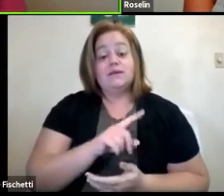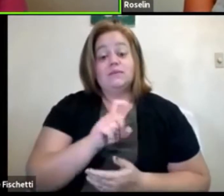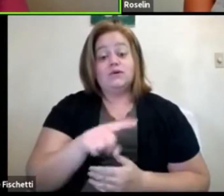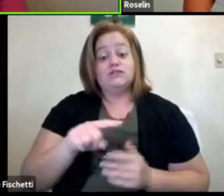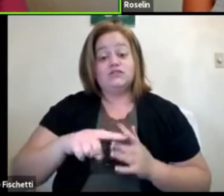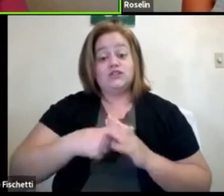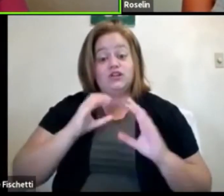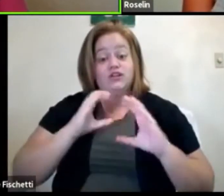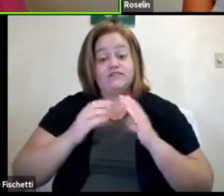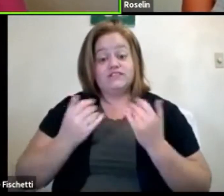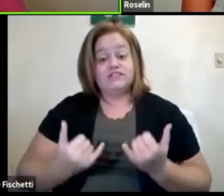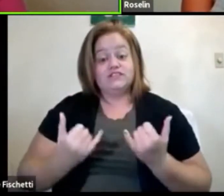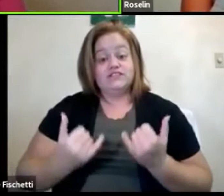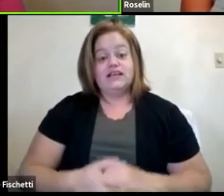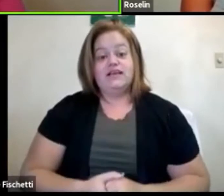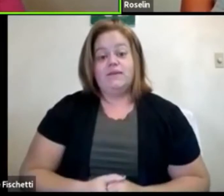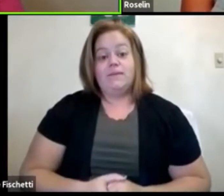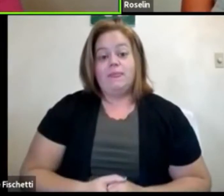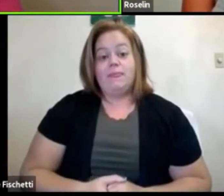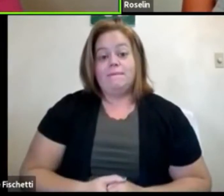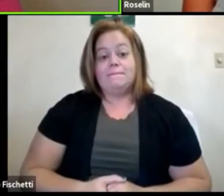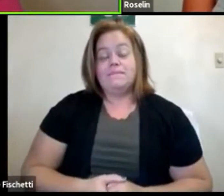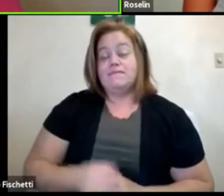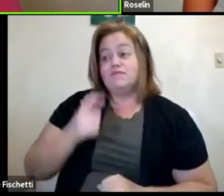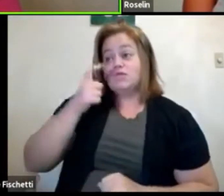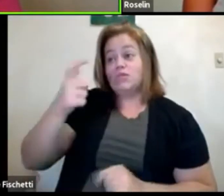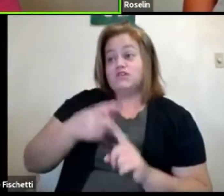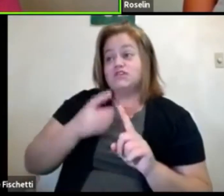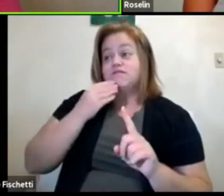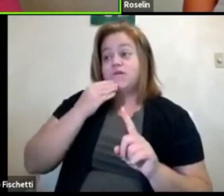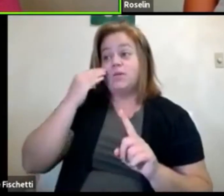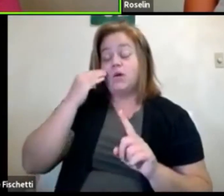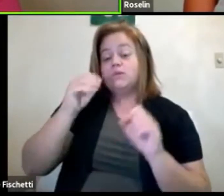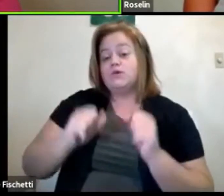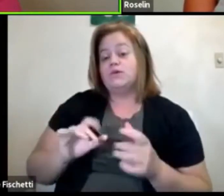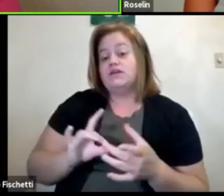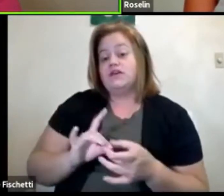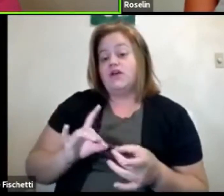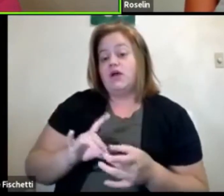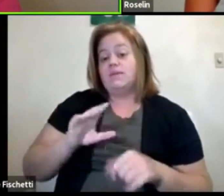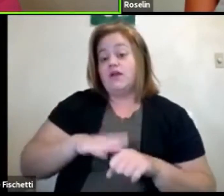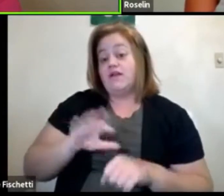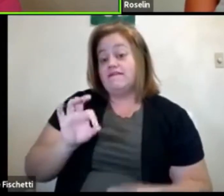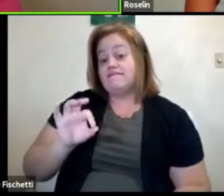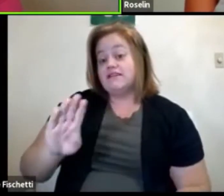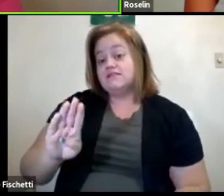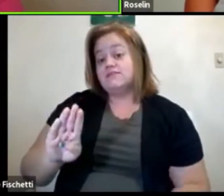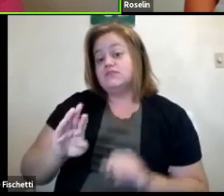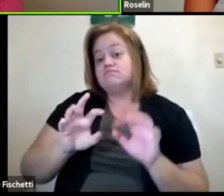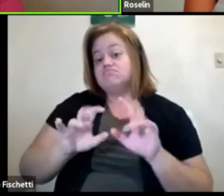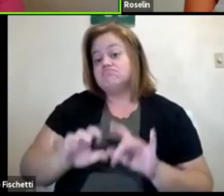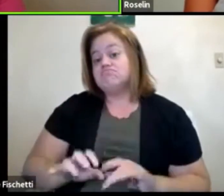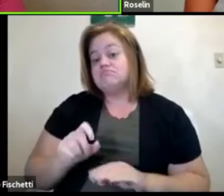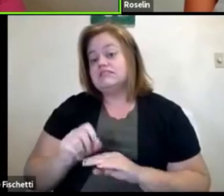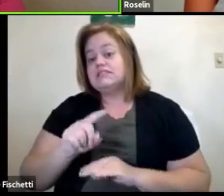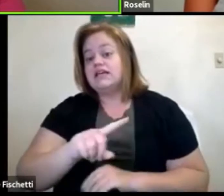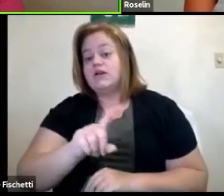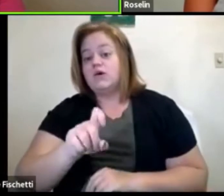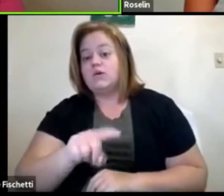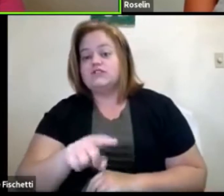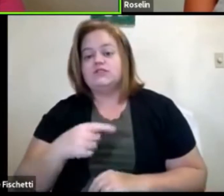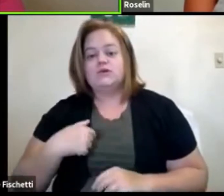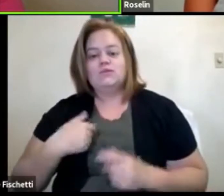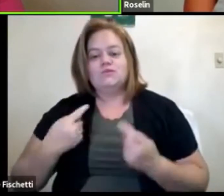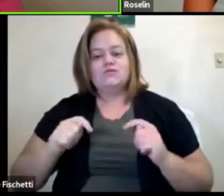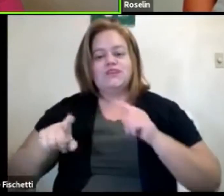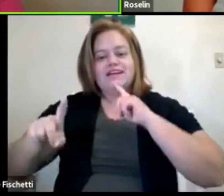started. Folks that are watching from home, feel free to comment below with some questions of your own and we'll get to those